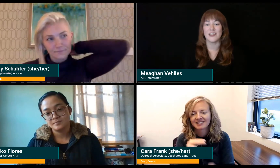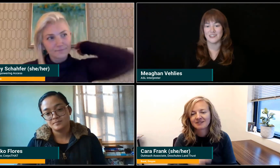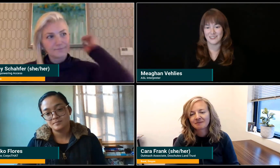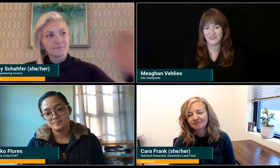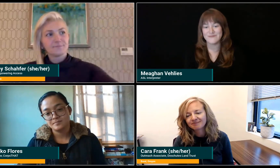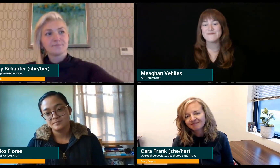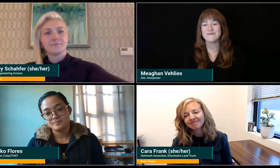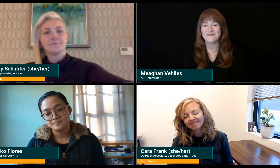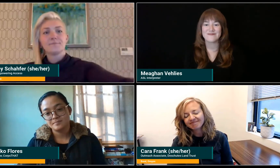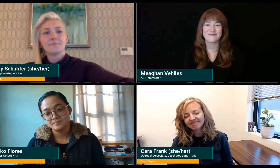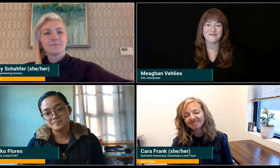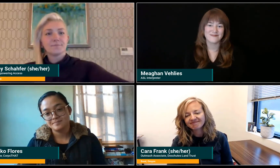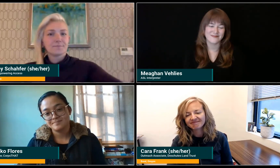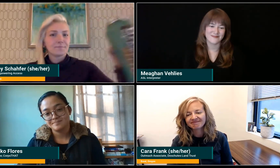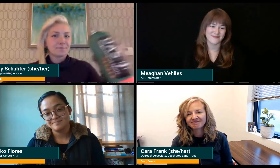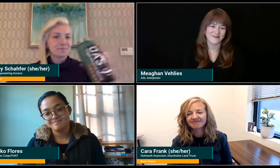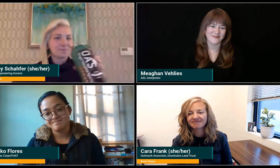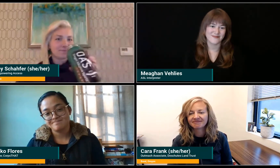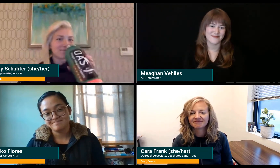deaf lens.